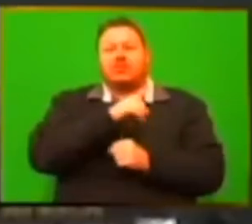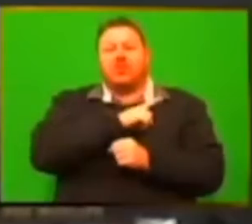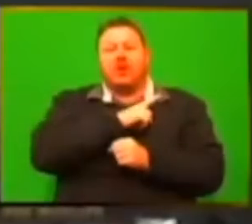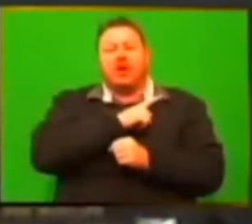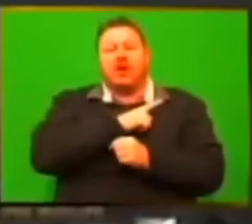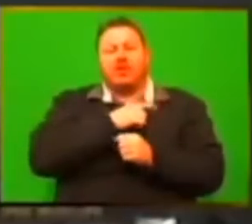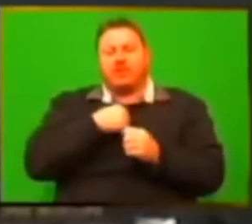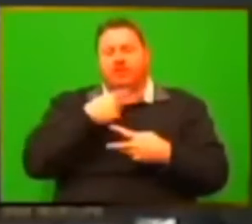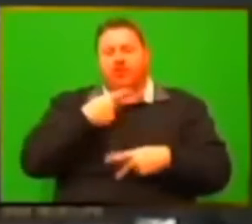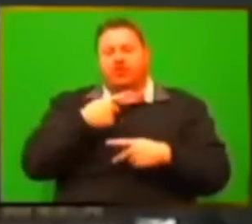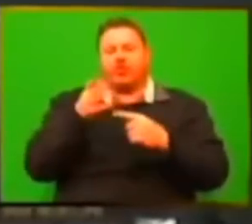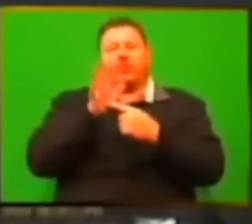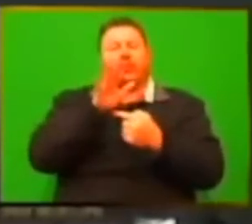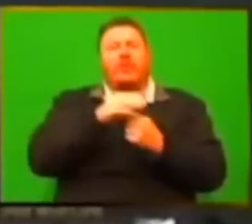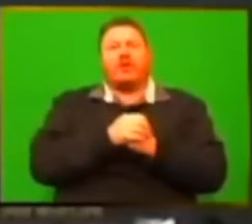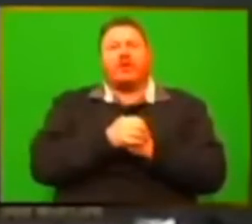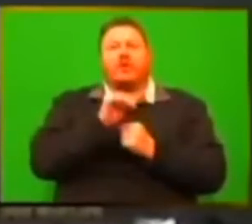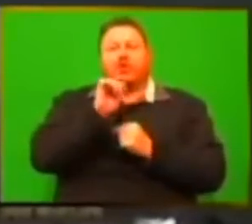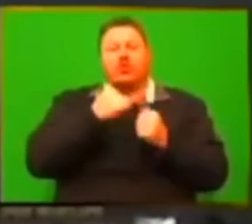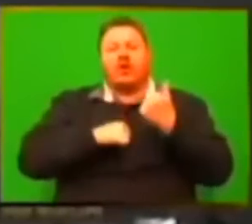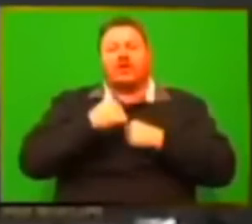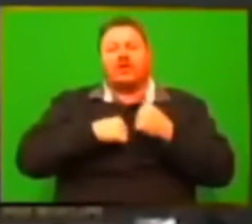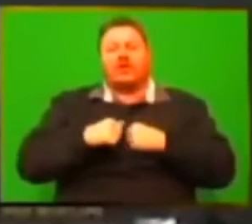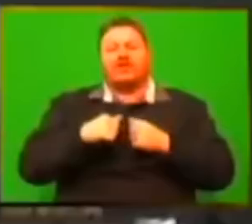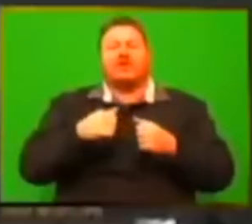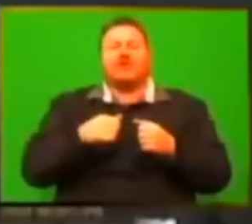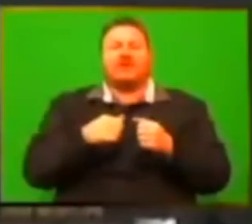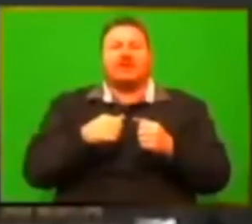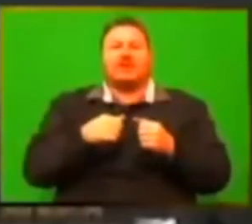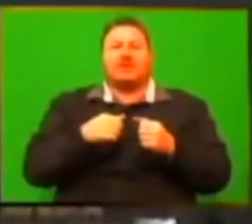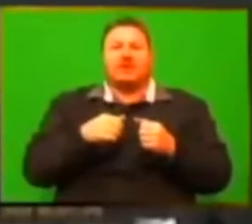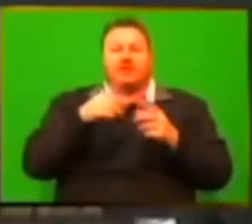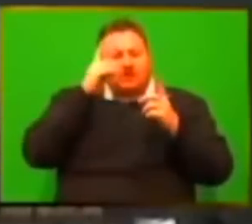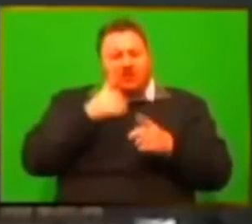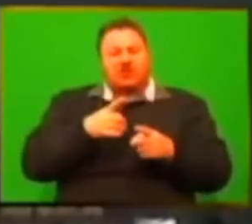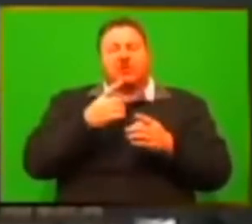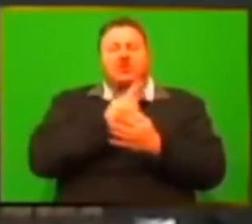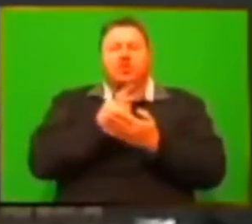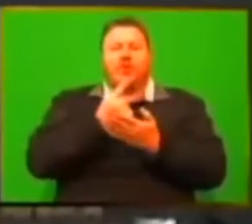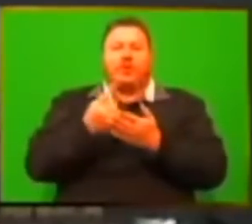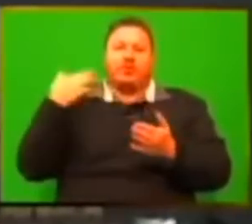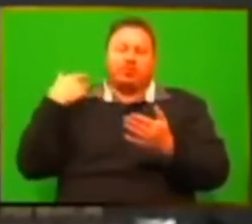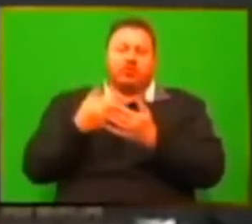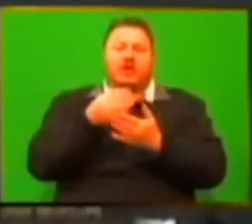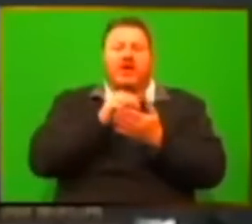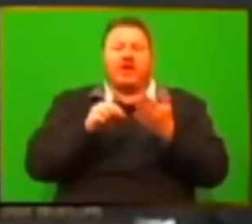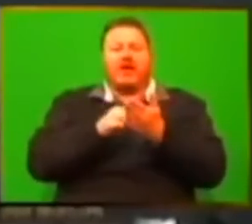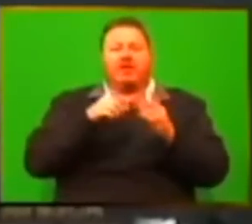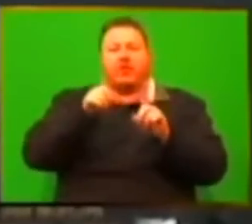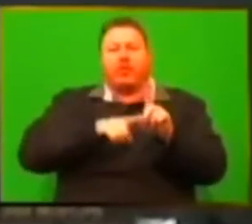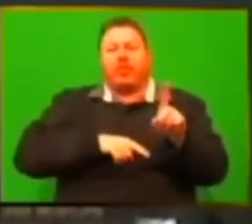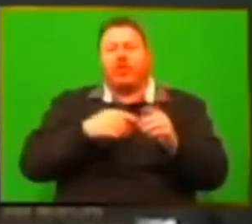account. It is necessitated by your activities, actions, and decisions over the past weeks since the electoral defeat of the